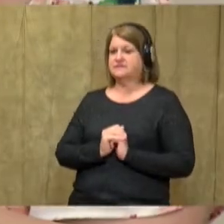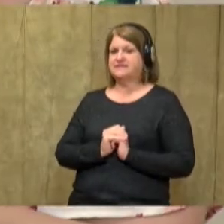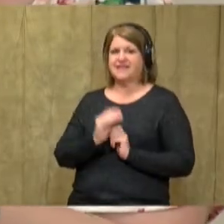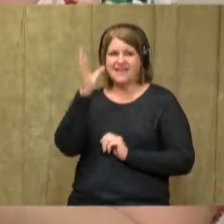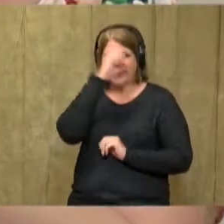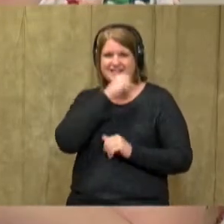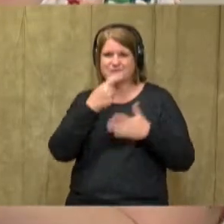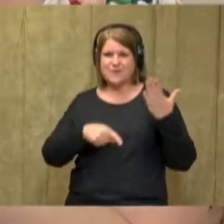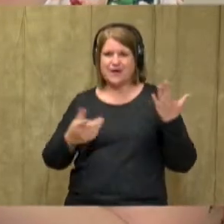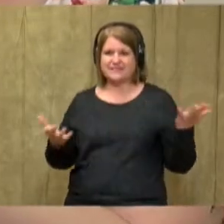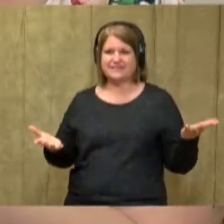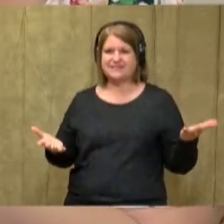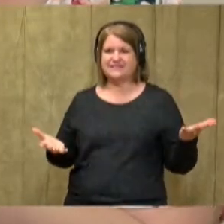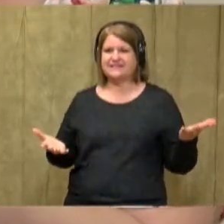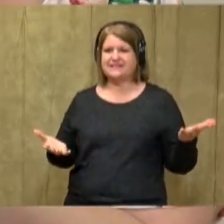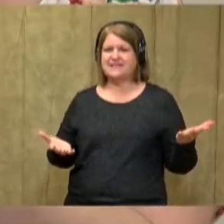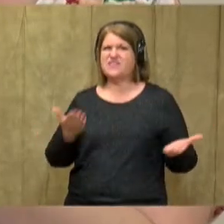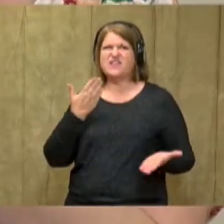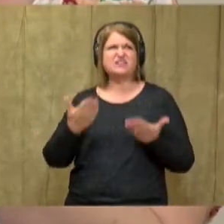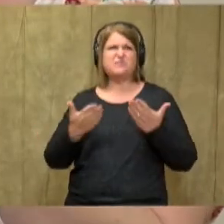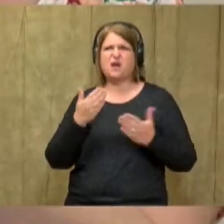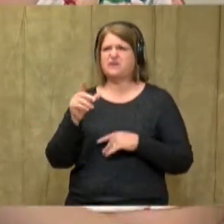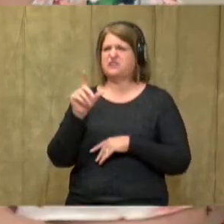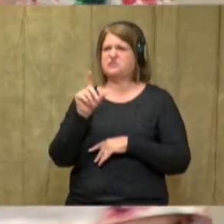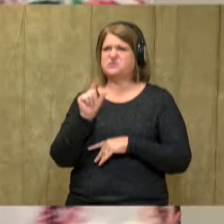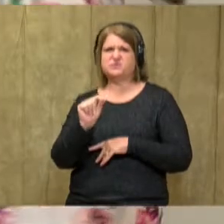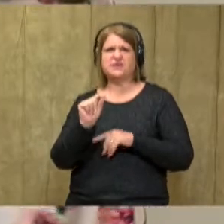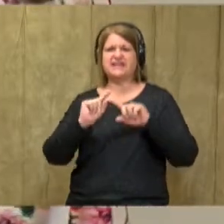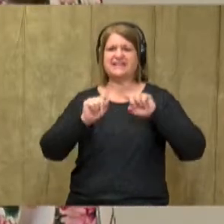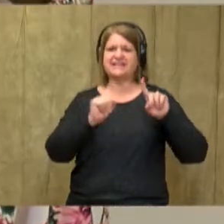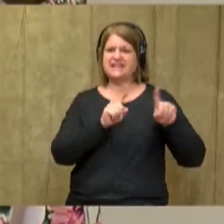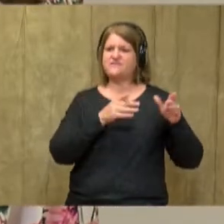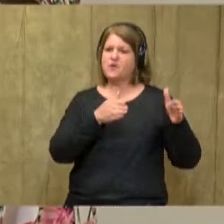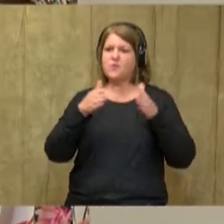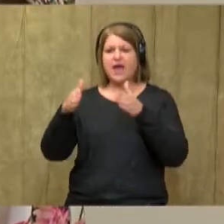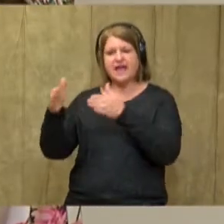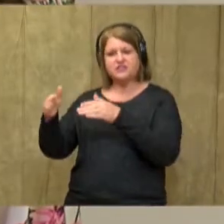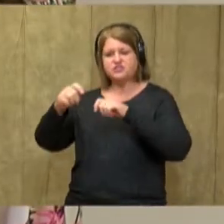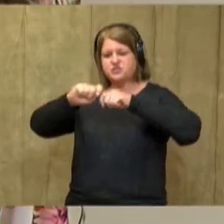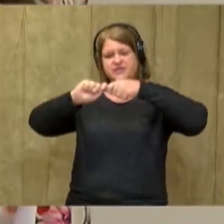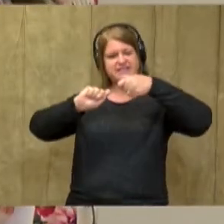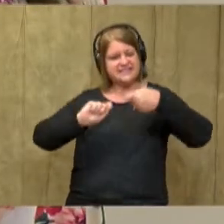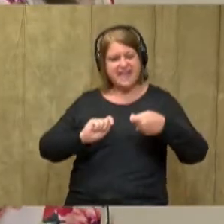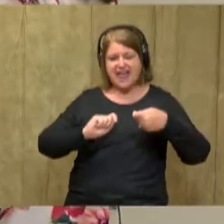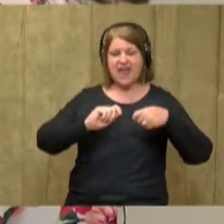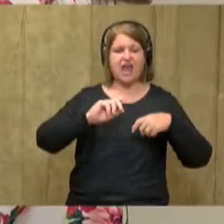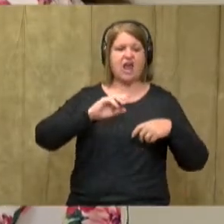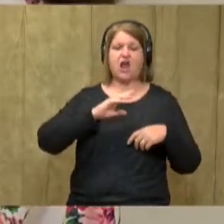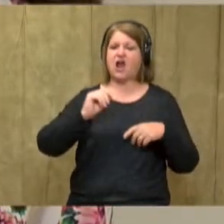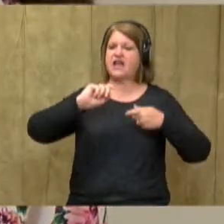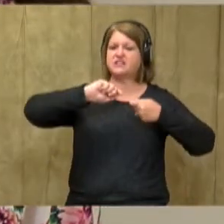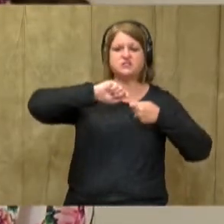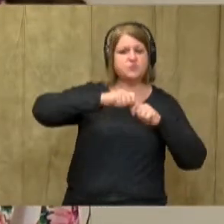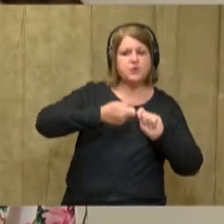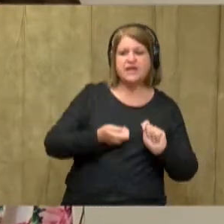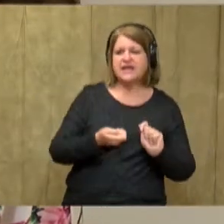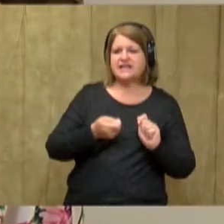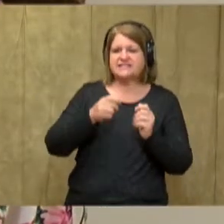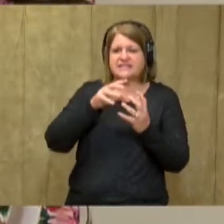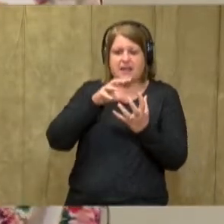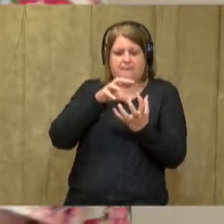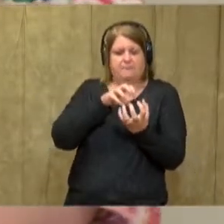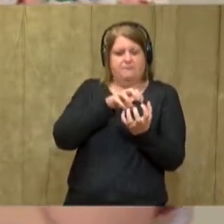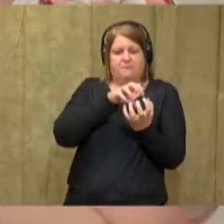guess what? There's probably 20 different ways that you can tear and twist and